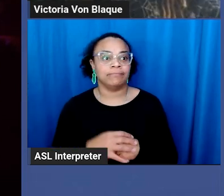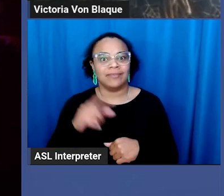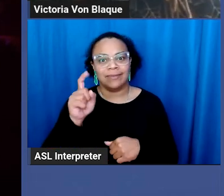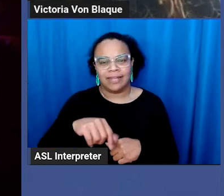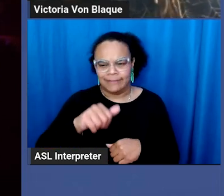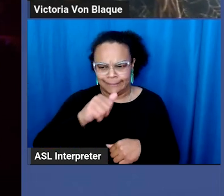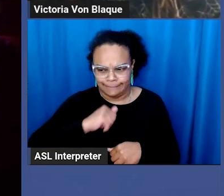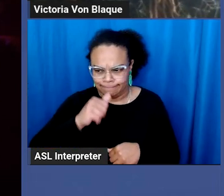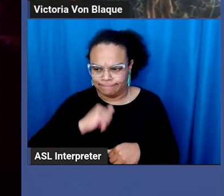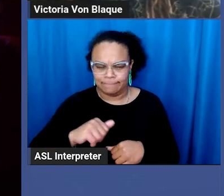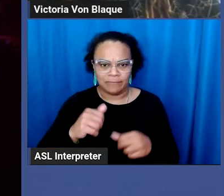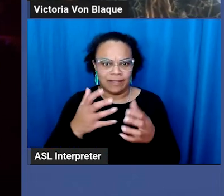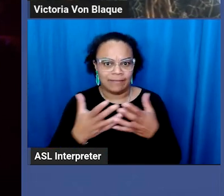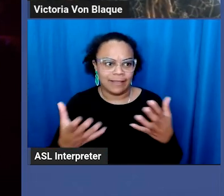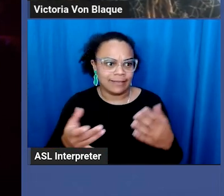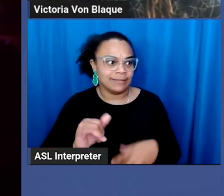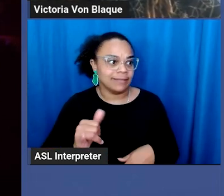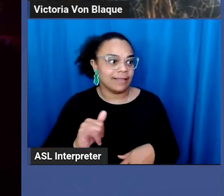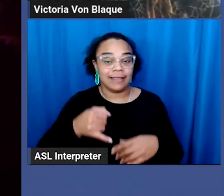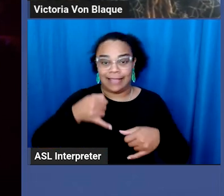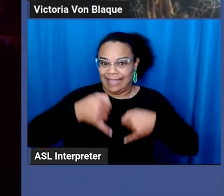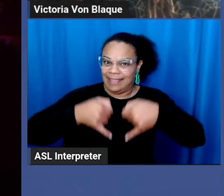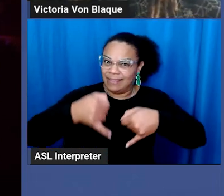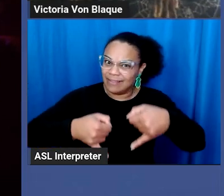like, again, heels,